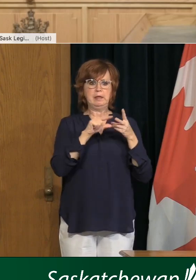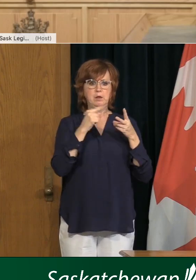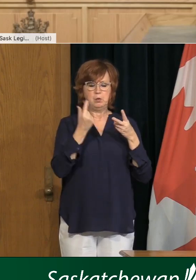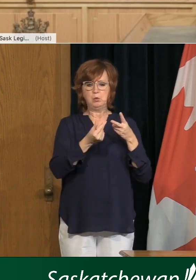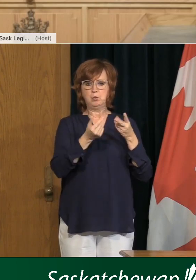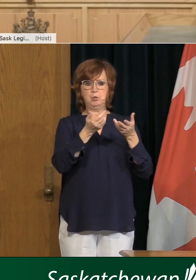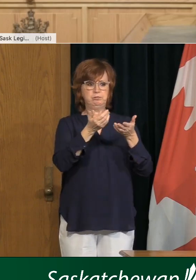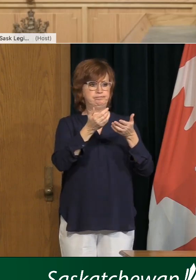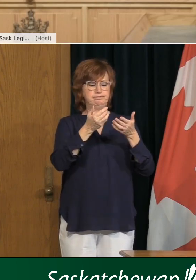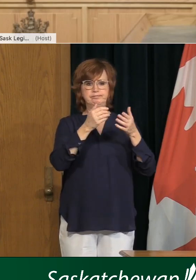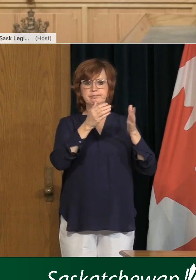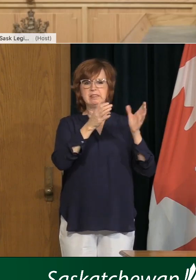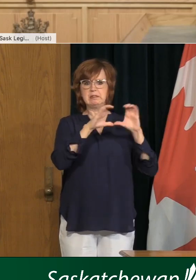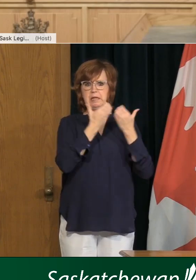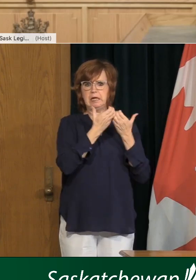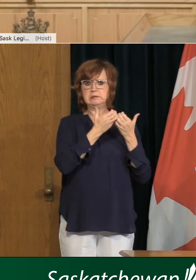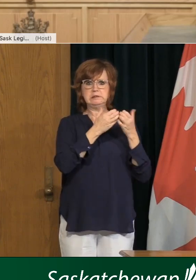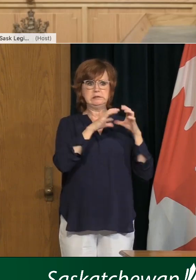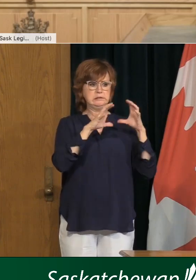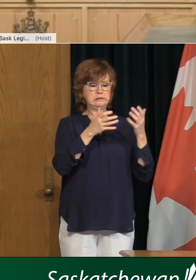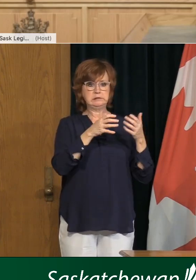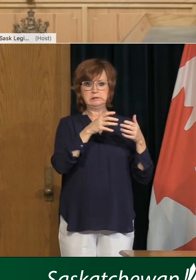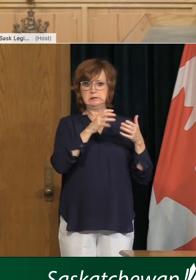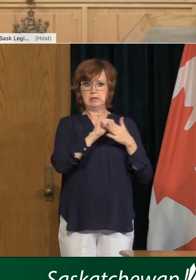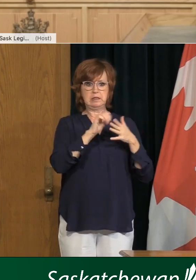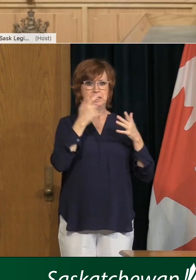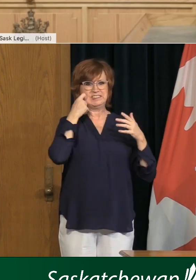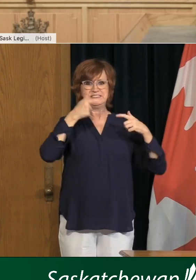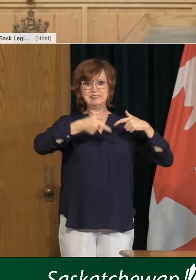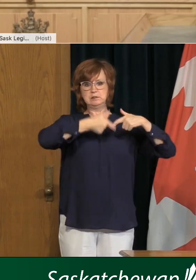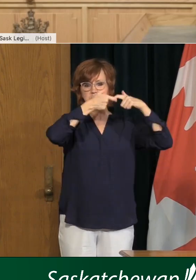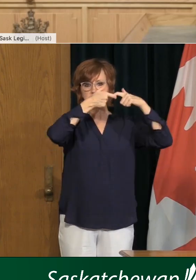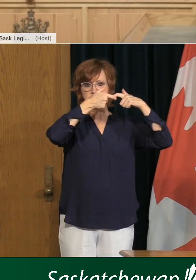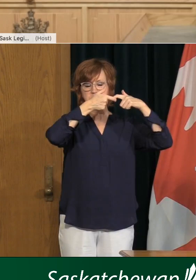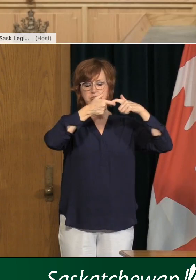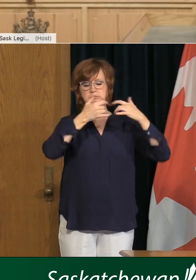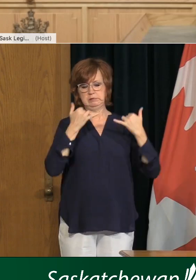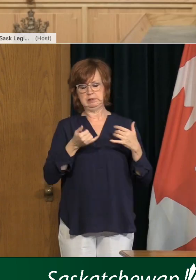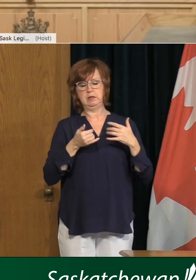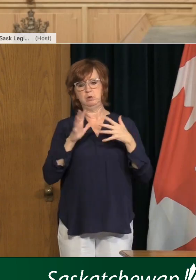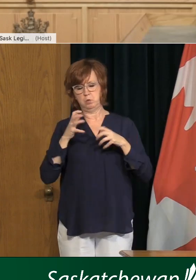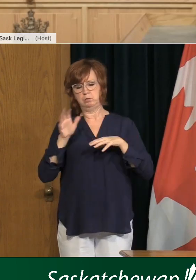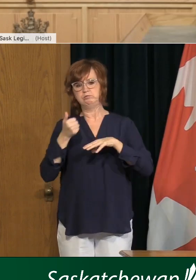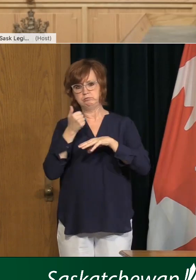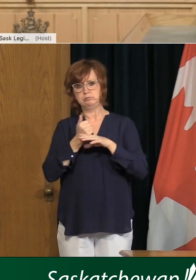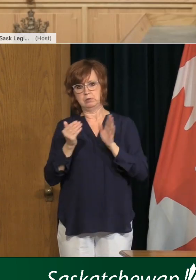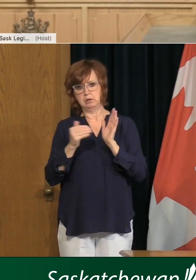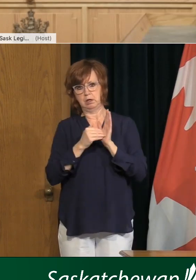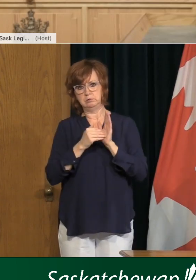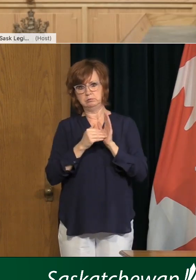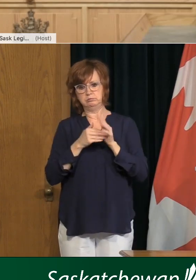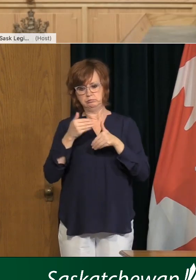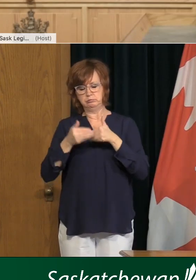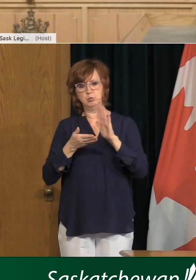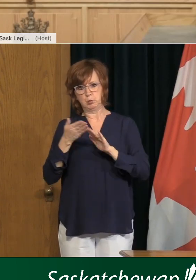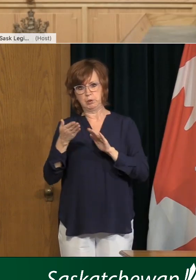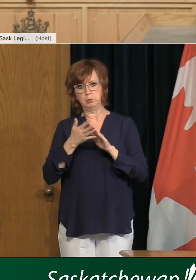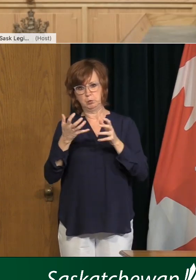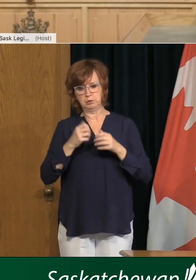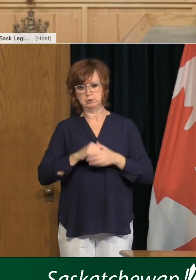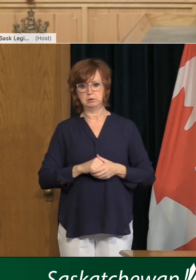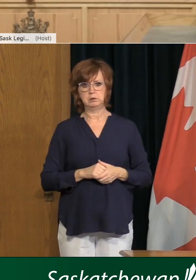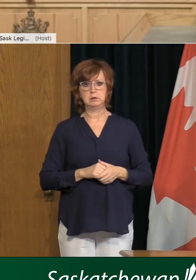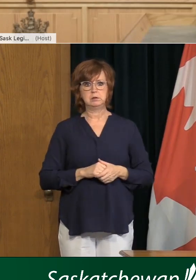So the resumption plan contemplates including the resumption of learner services and placements, which is a key component